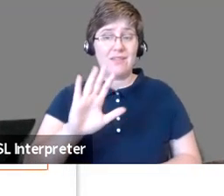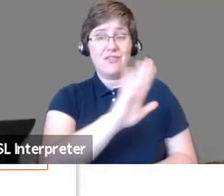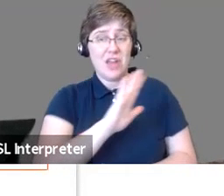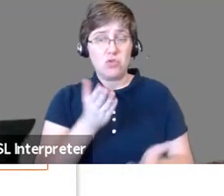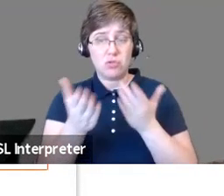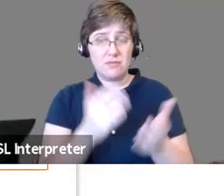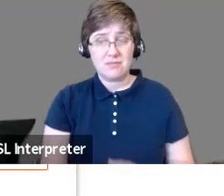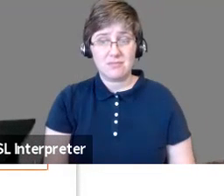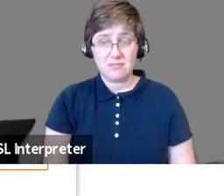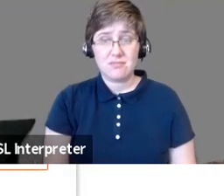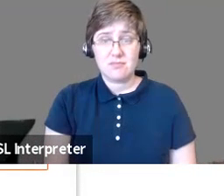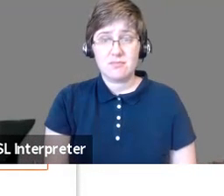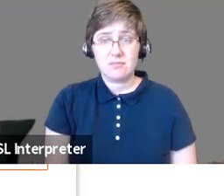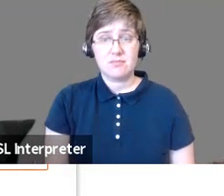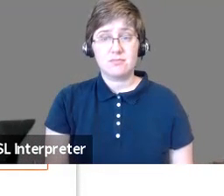transportation.